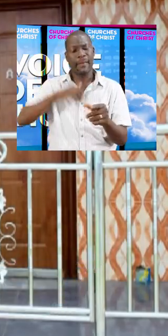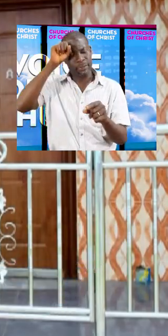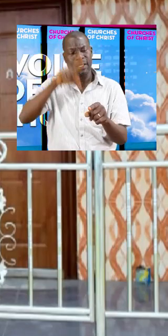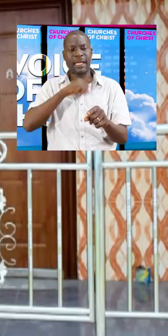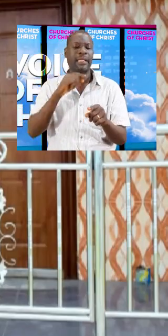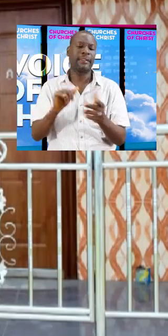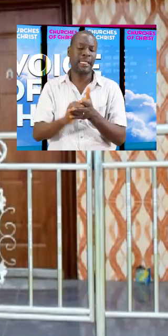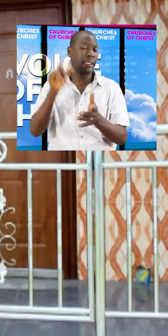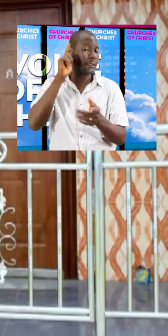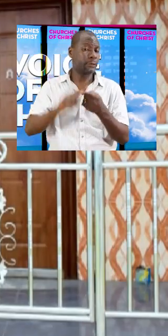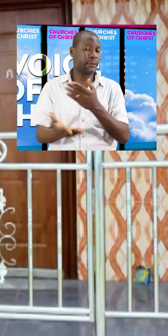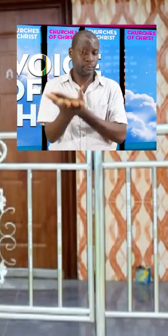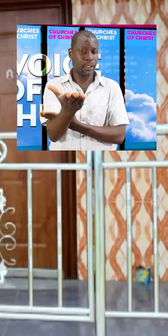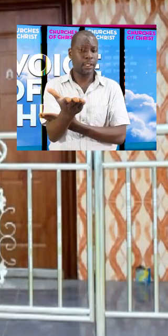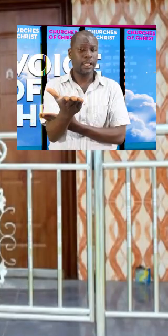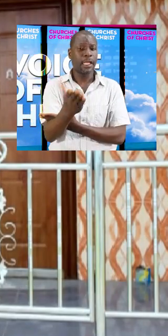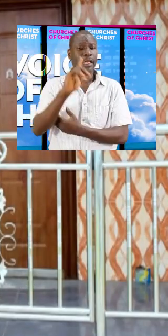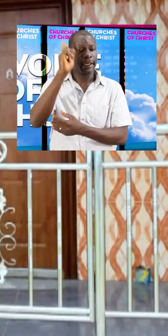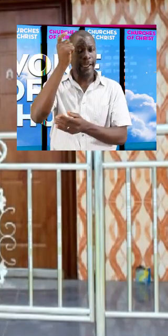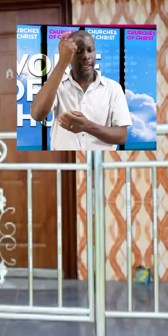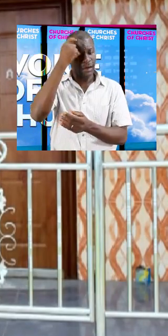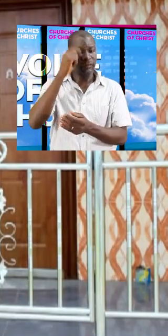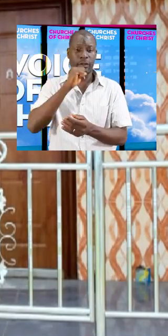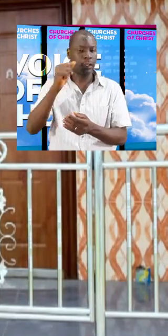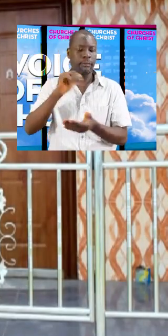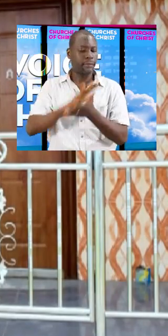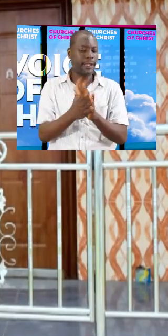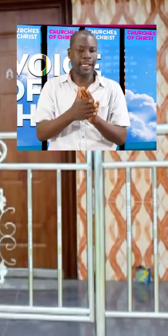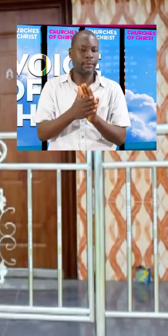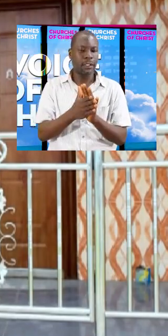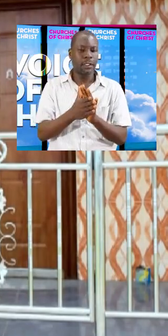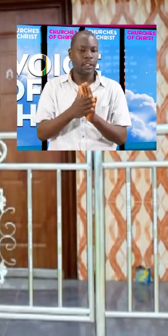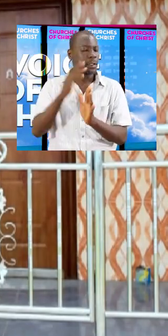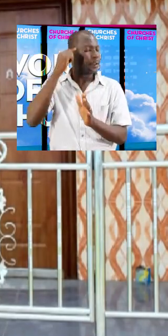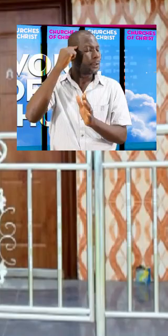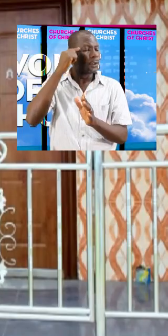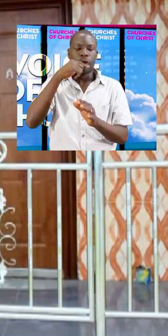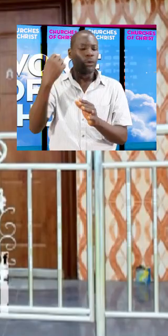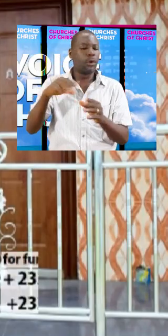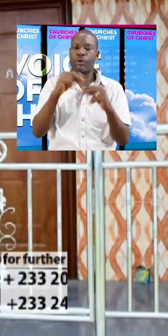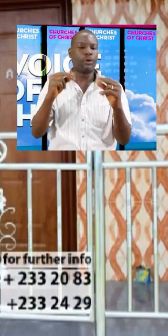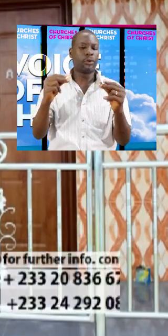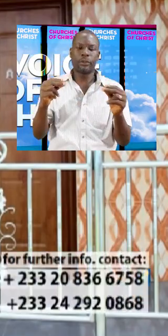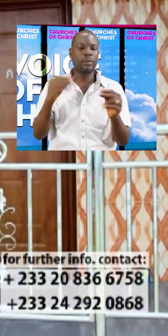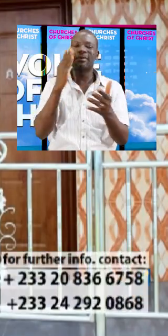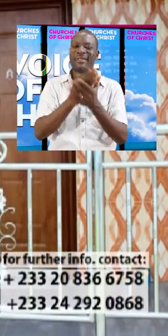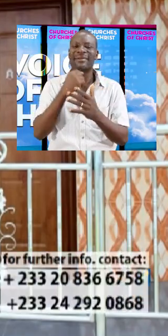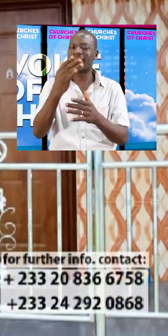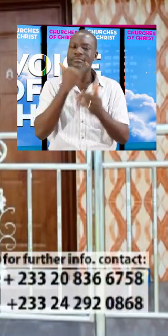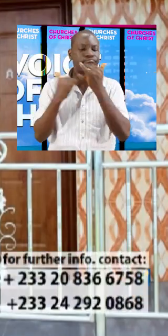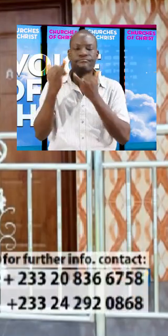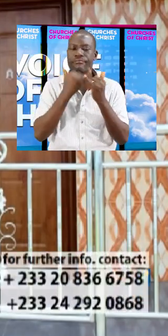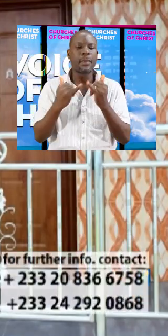ena no pan. Aban no manitrim anya ne de. Ane mo a mo ka anya ye no munya ka.